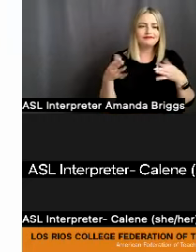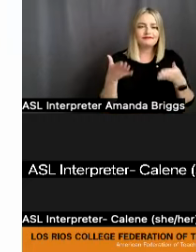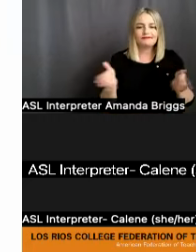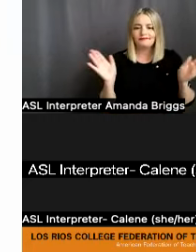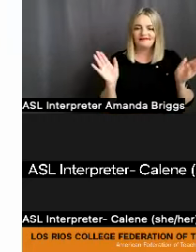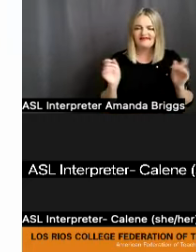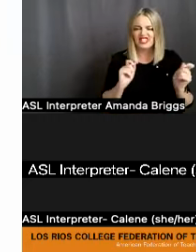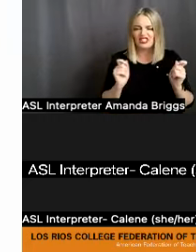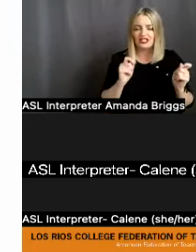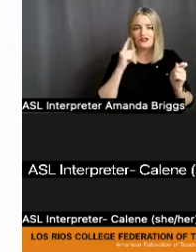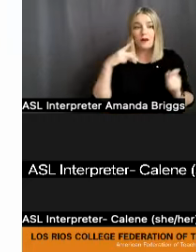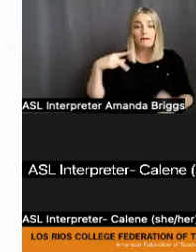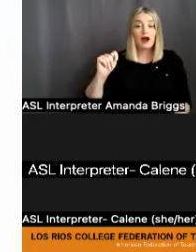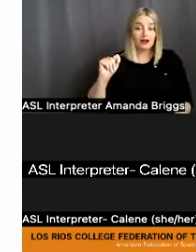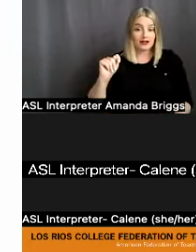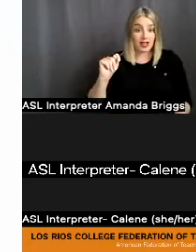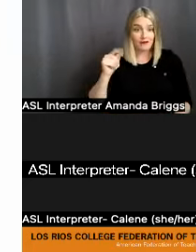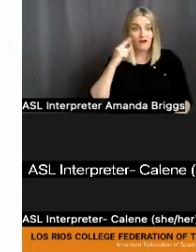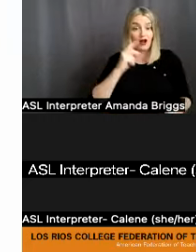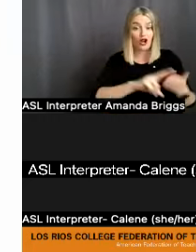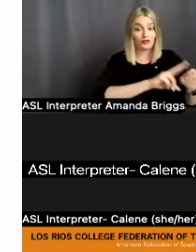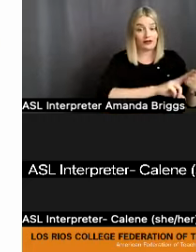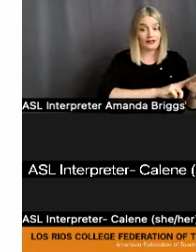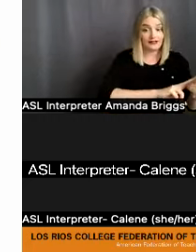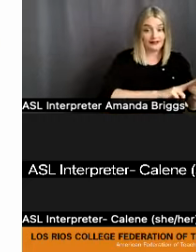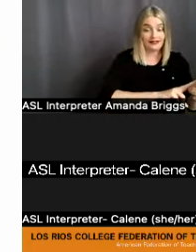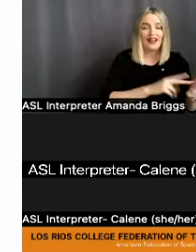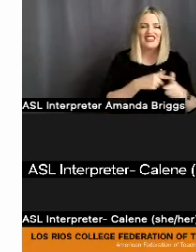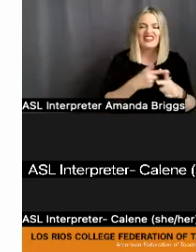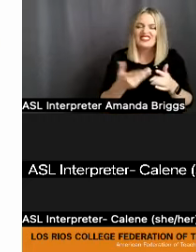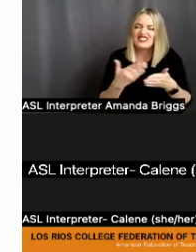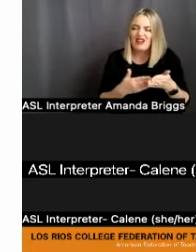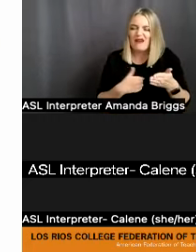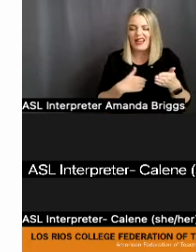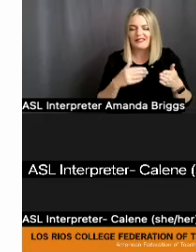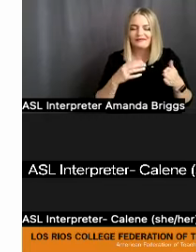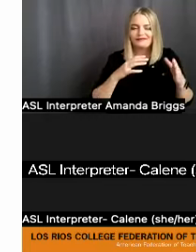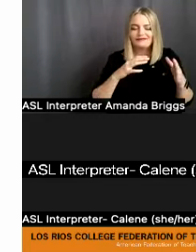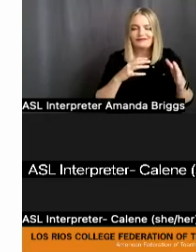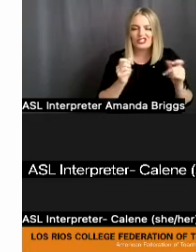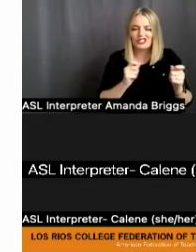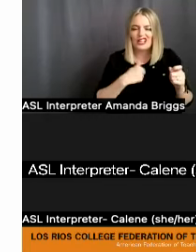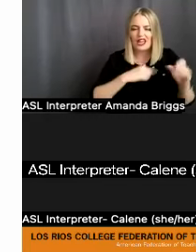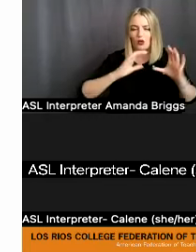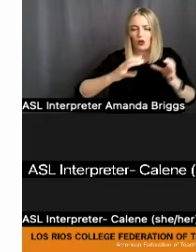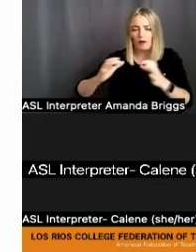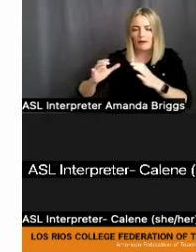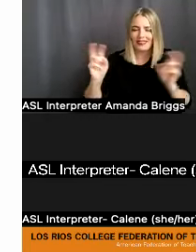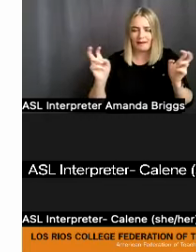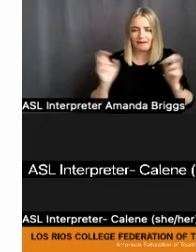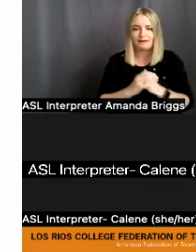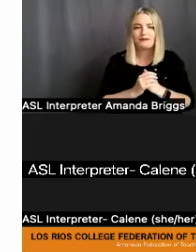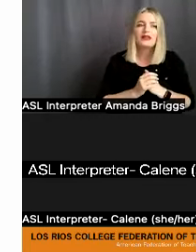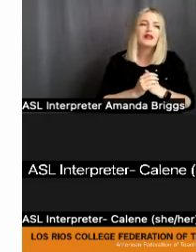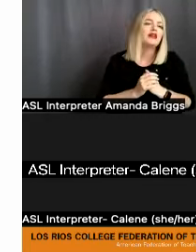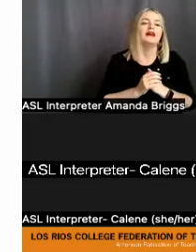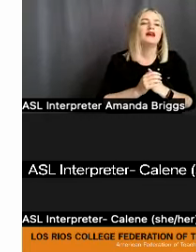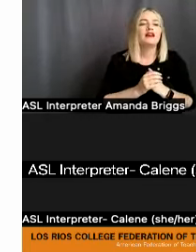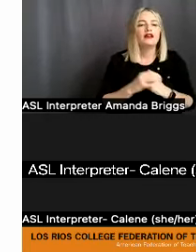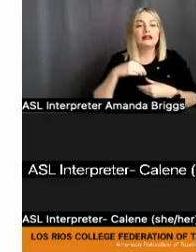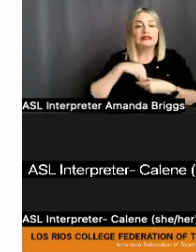for part-time faculty in terms of the contract. And then there's some that I've grouped by theme. So first, we sort of internally sort